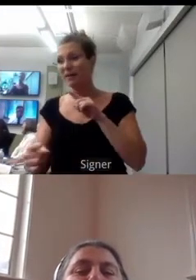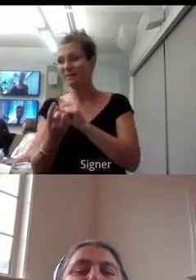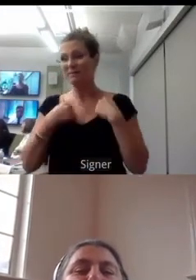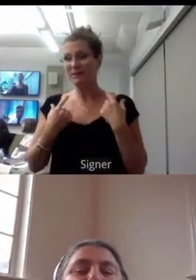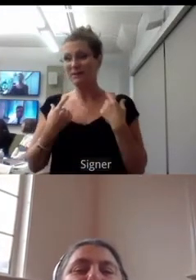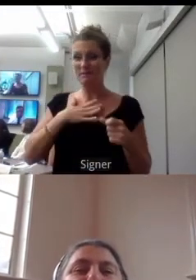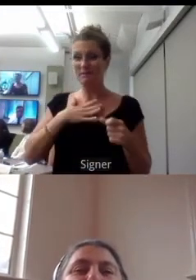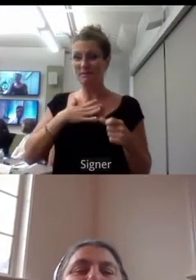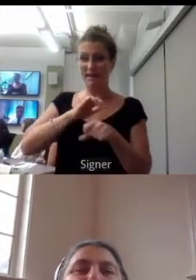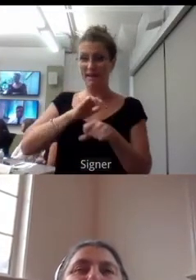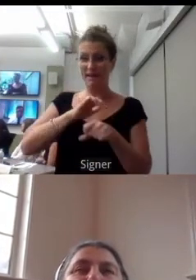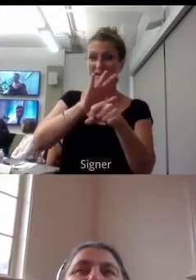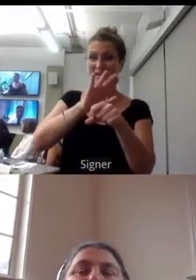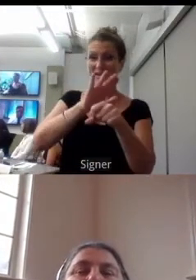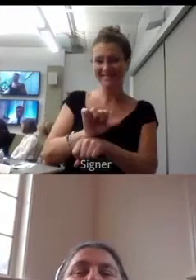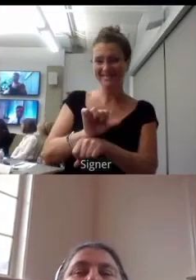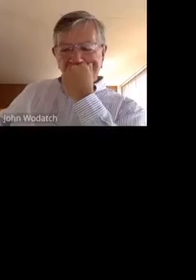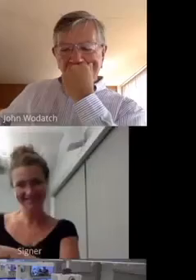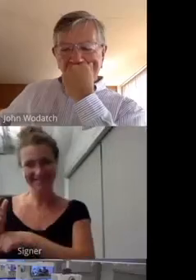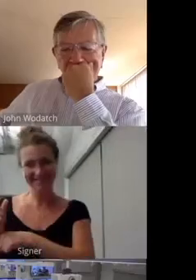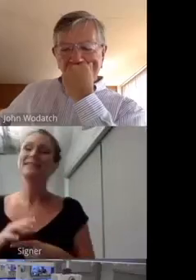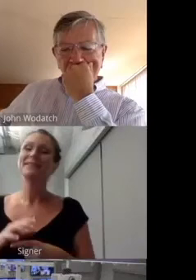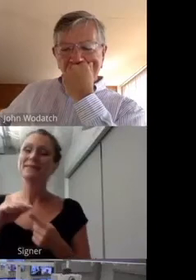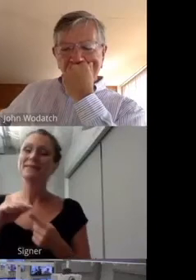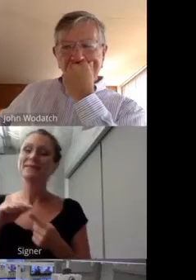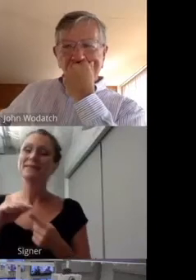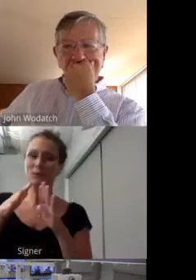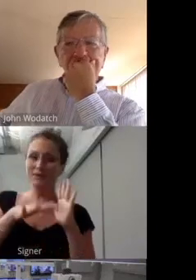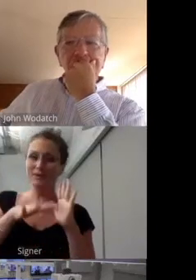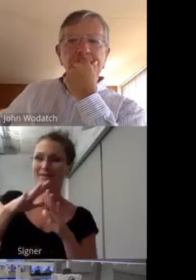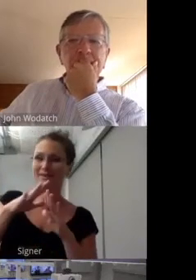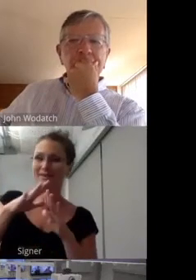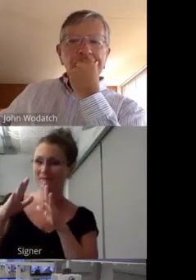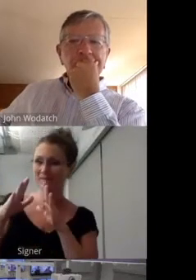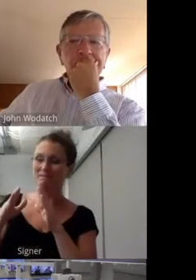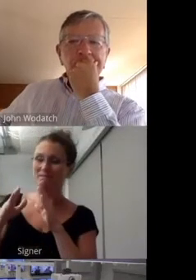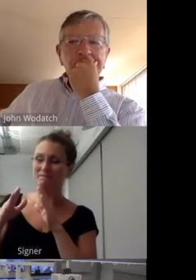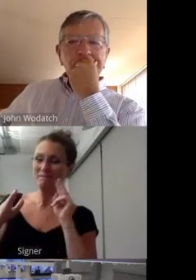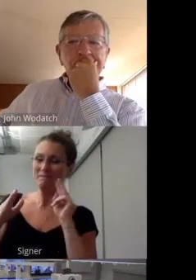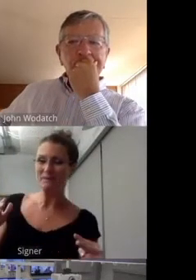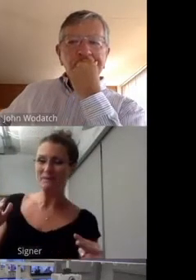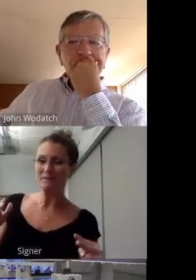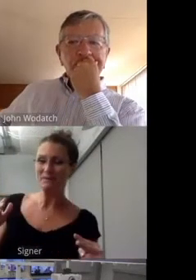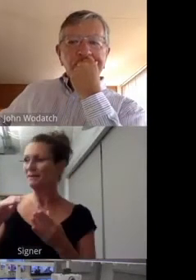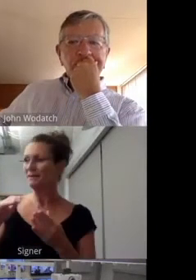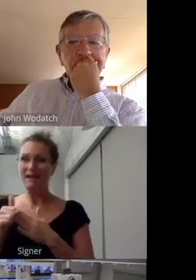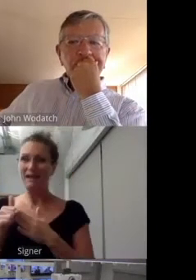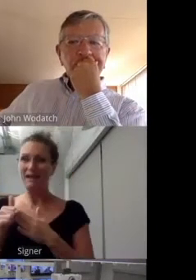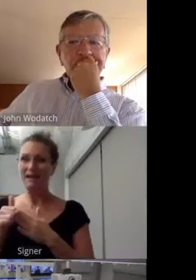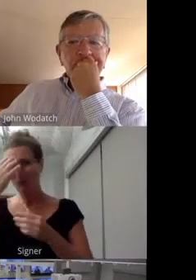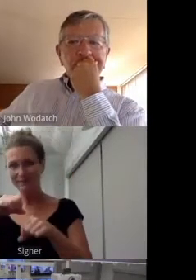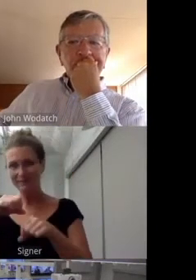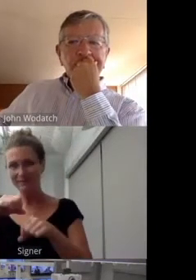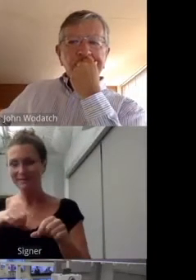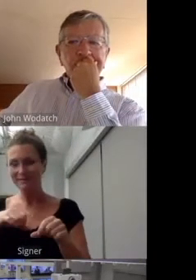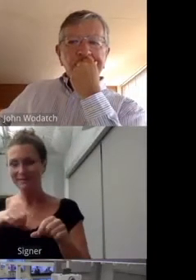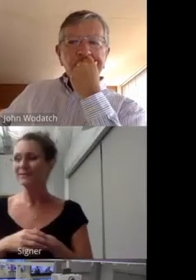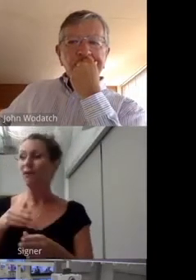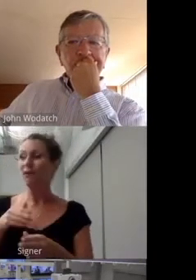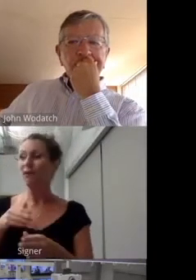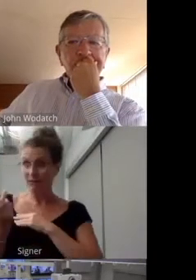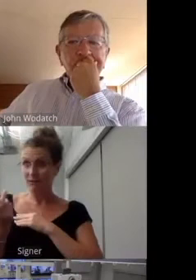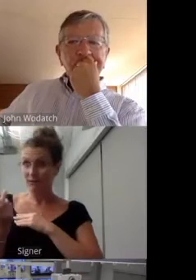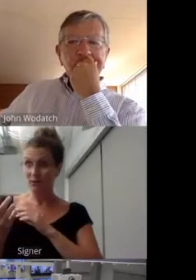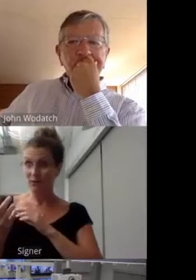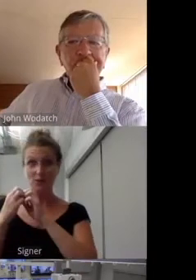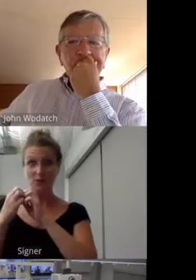and that's how we got to know each other, often negotiating the details of legislation. It's a fantastic way that you're able to